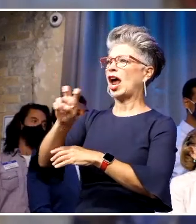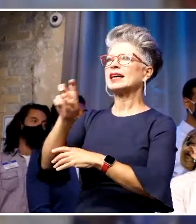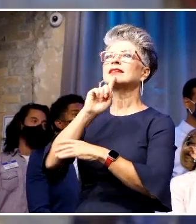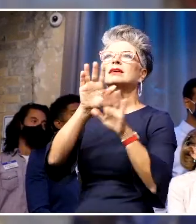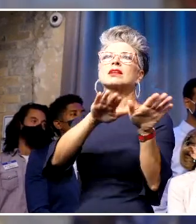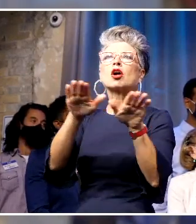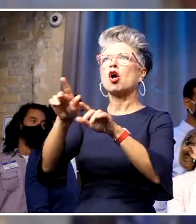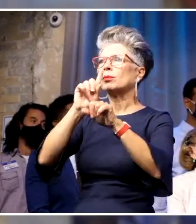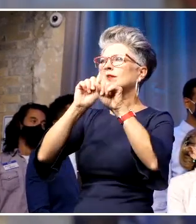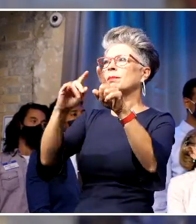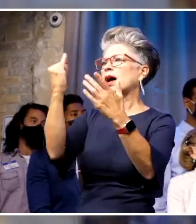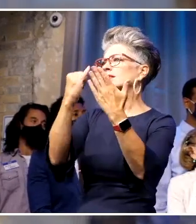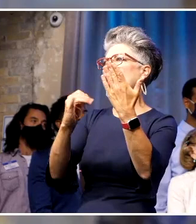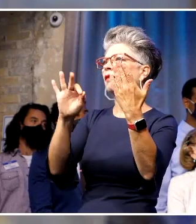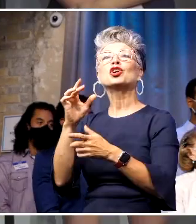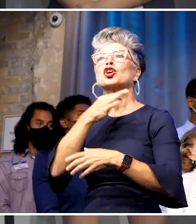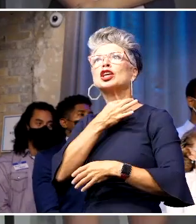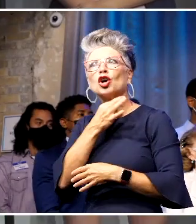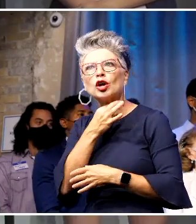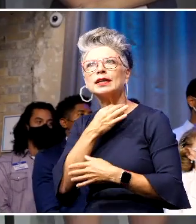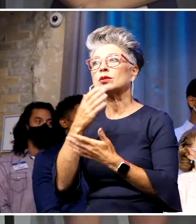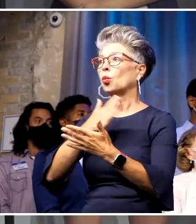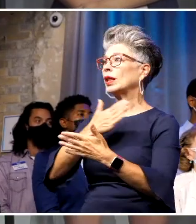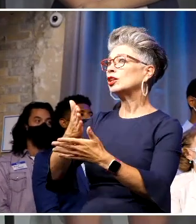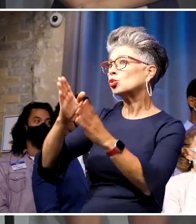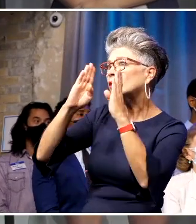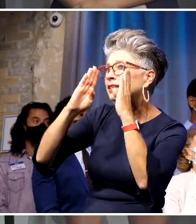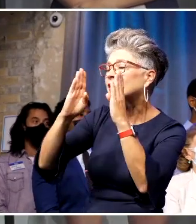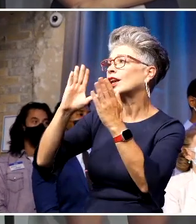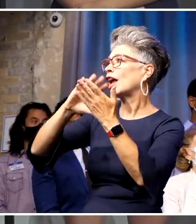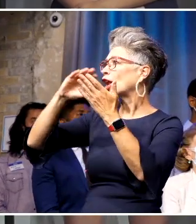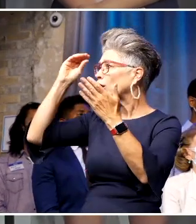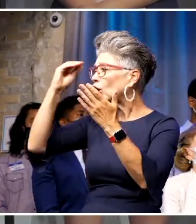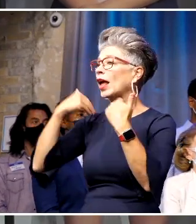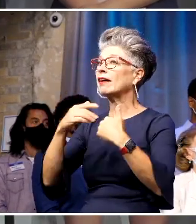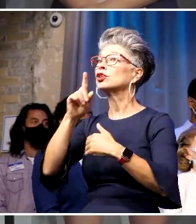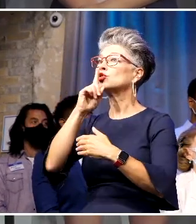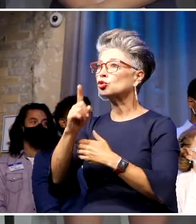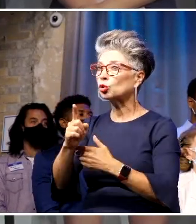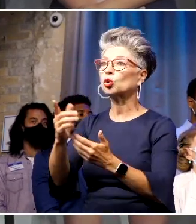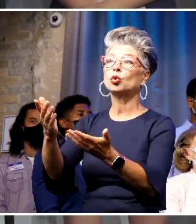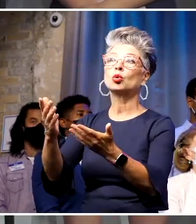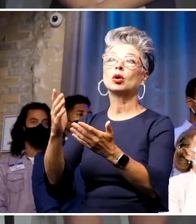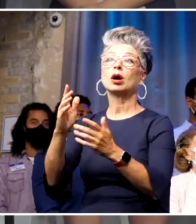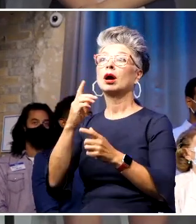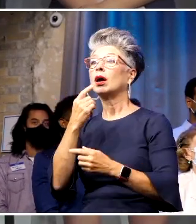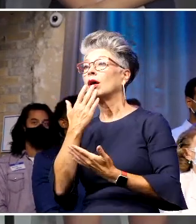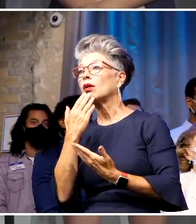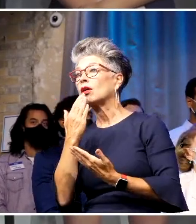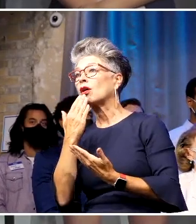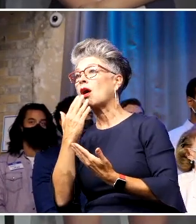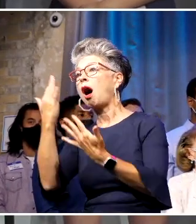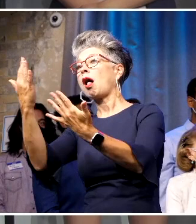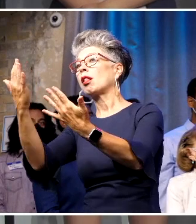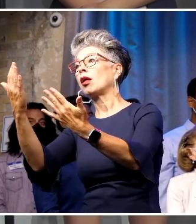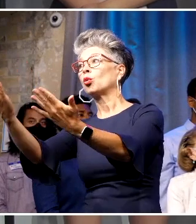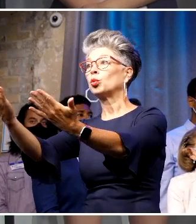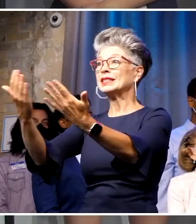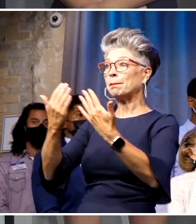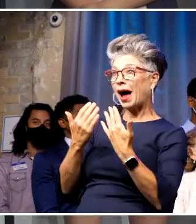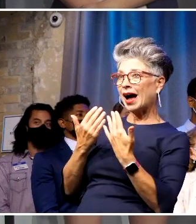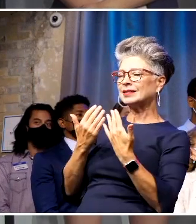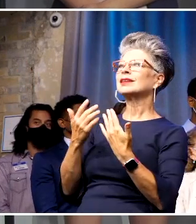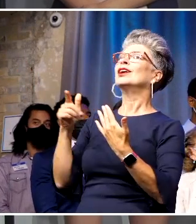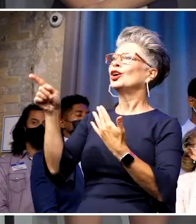like democracy can be at its best. You not only build the coalitions to make real change, but you start to reinstill a